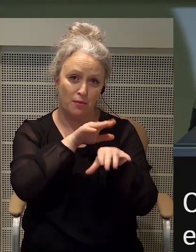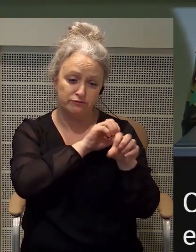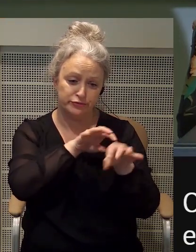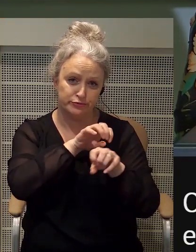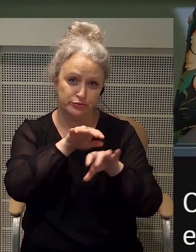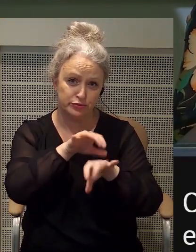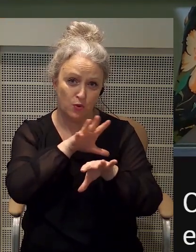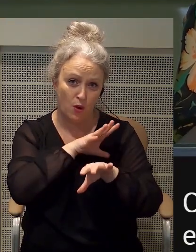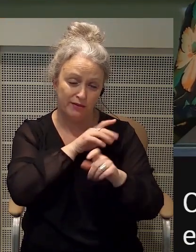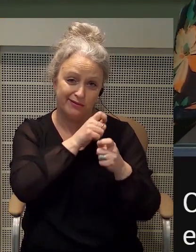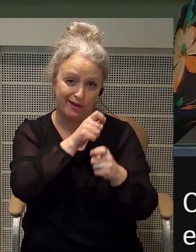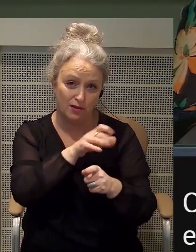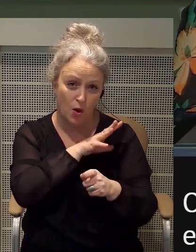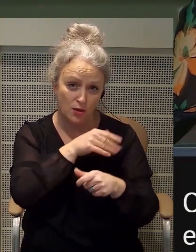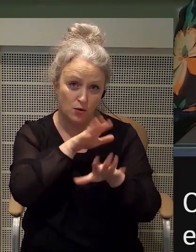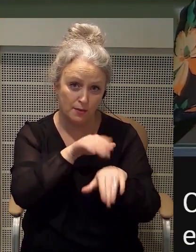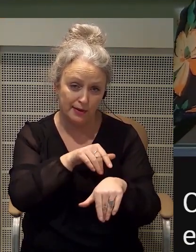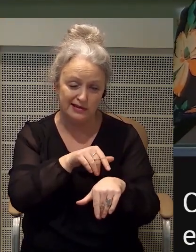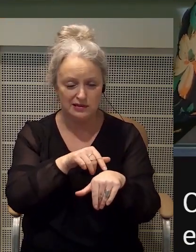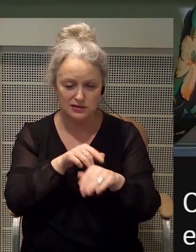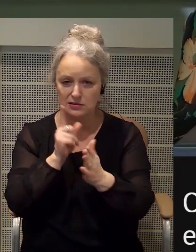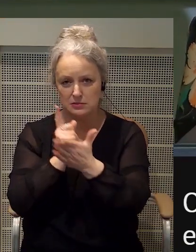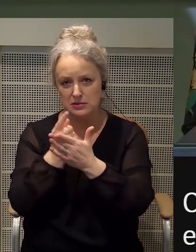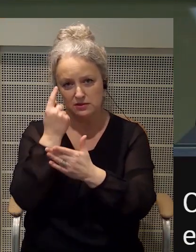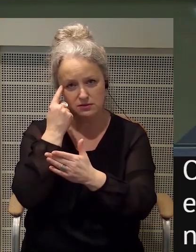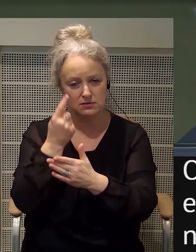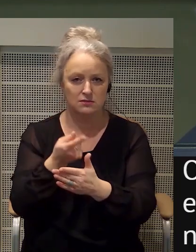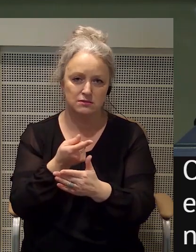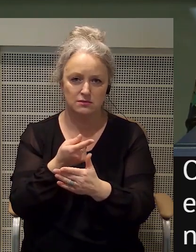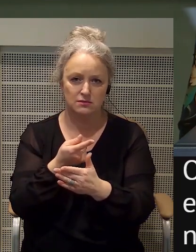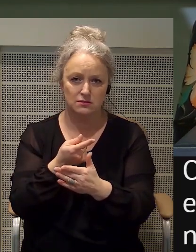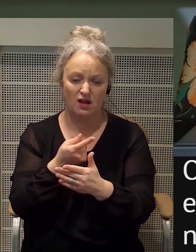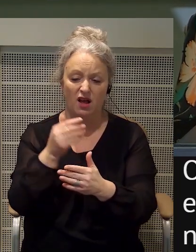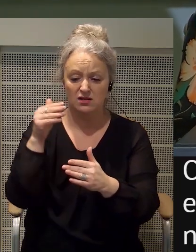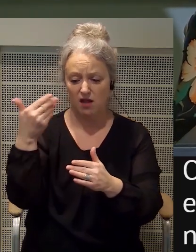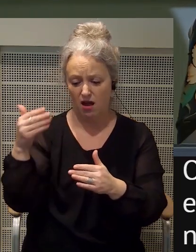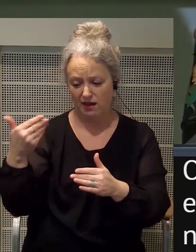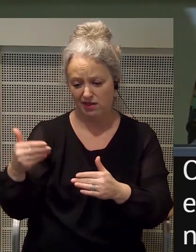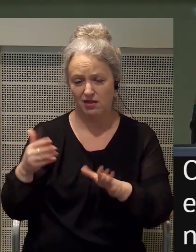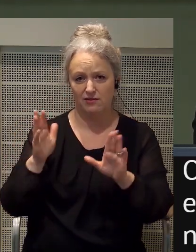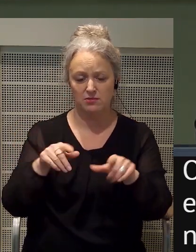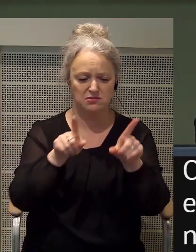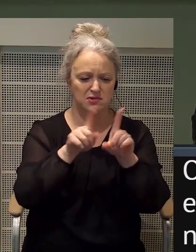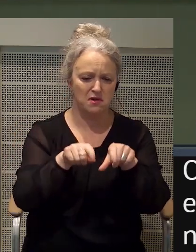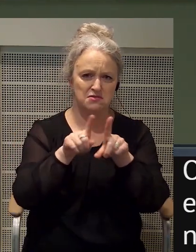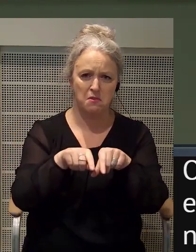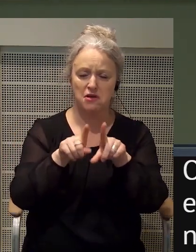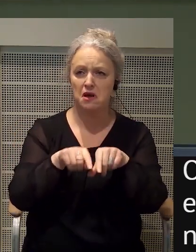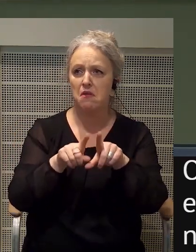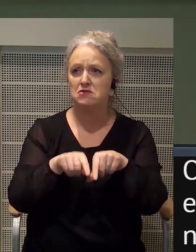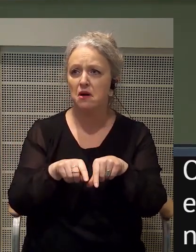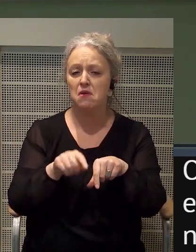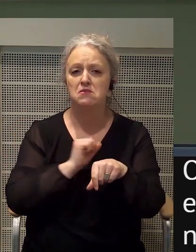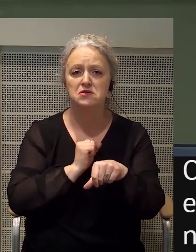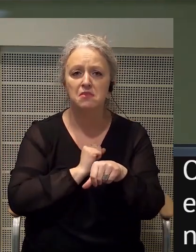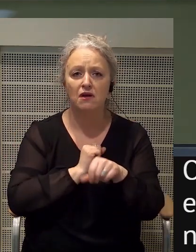I had a glance at the previous presentations of the previous rare disease